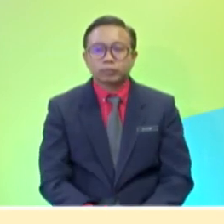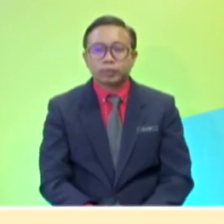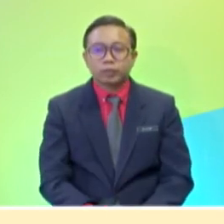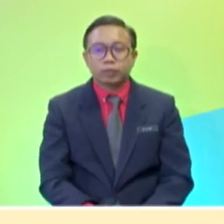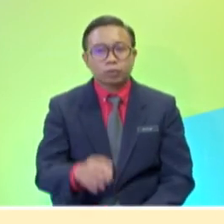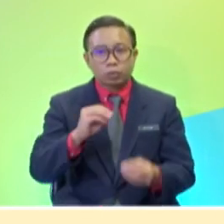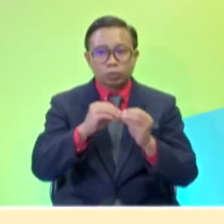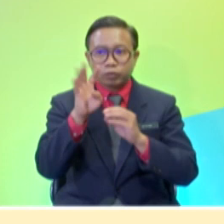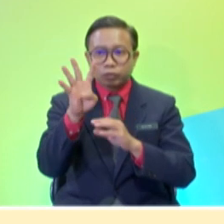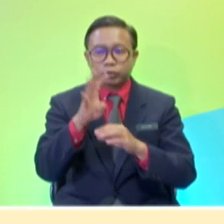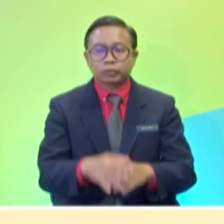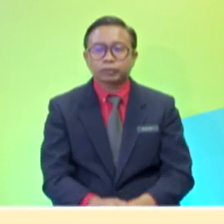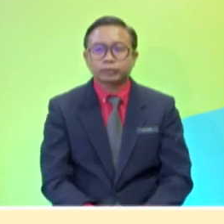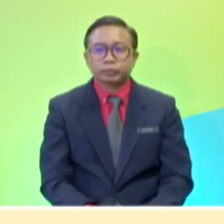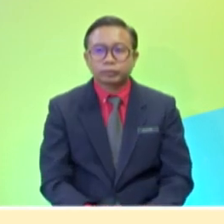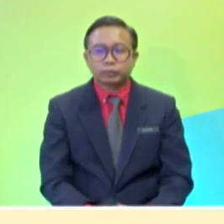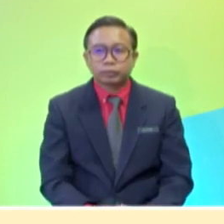number 4?